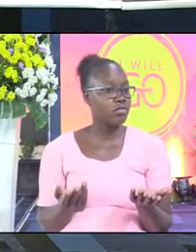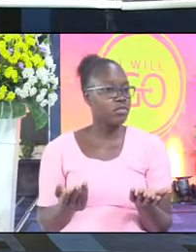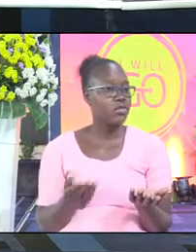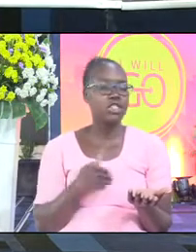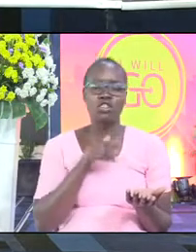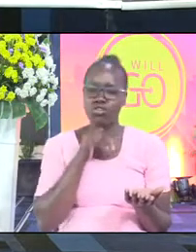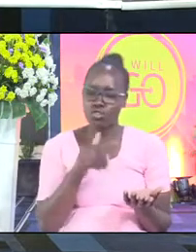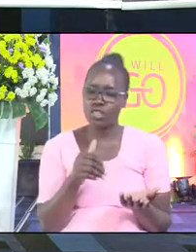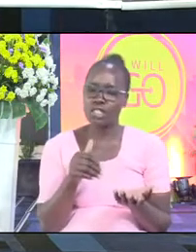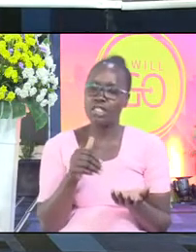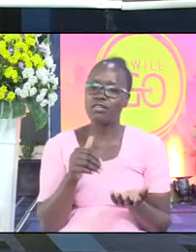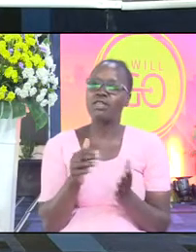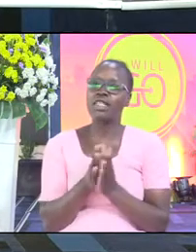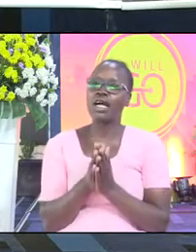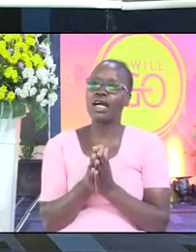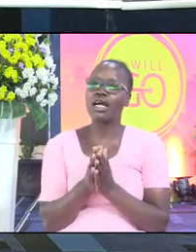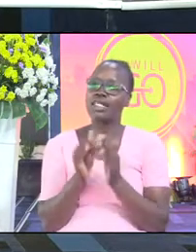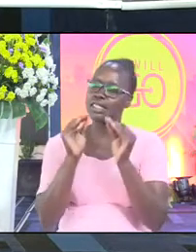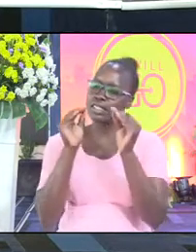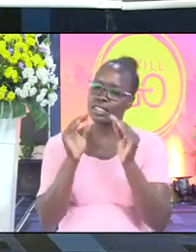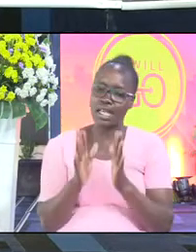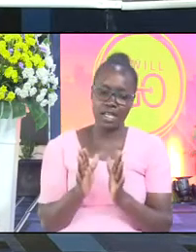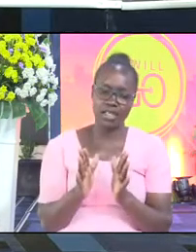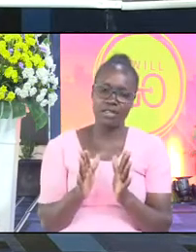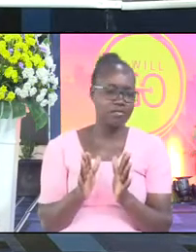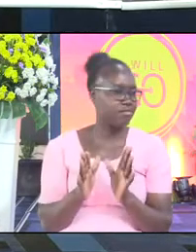Not even a rabbi.